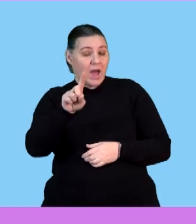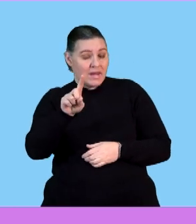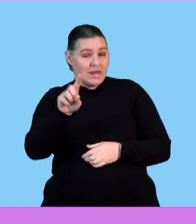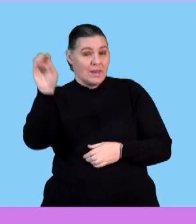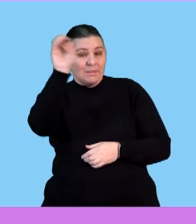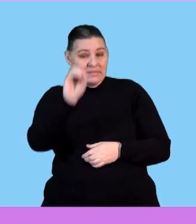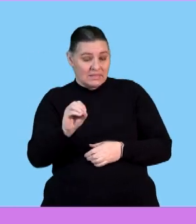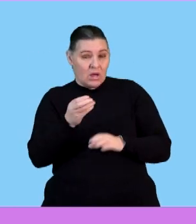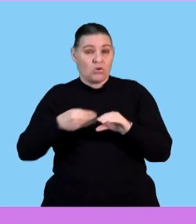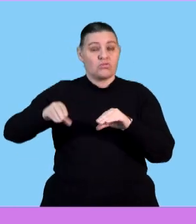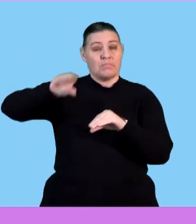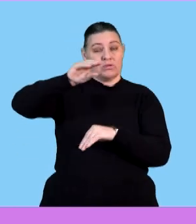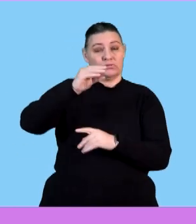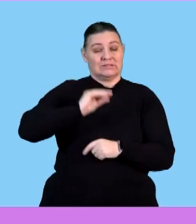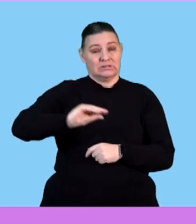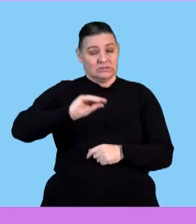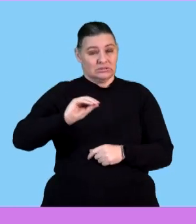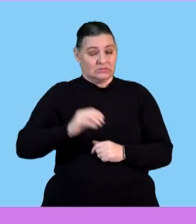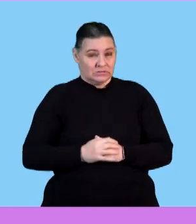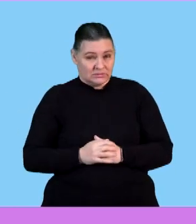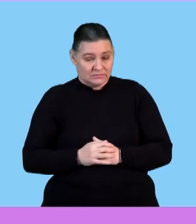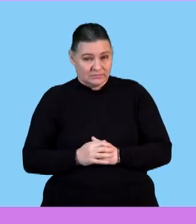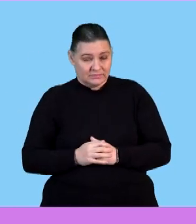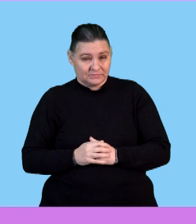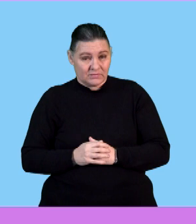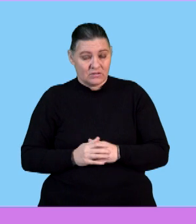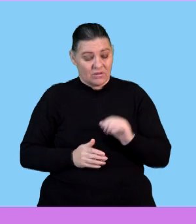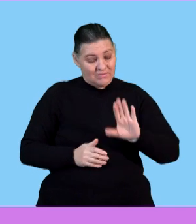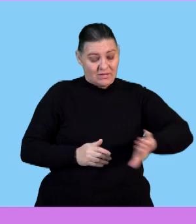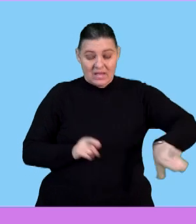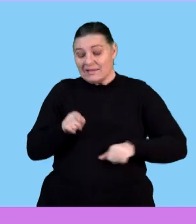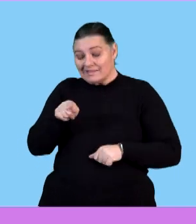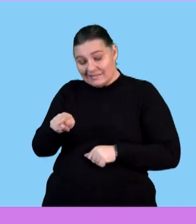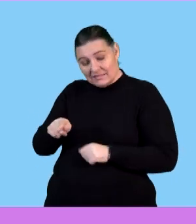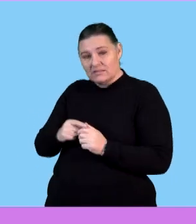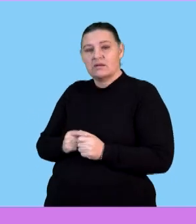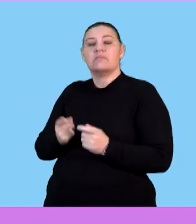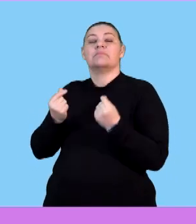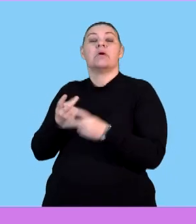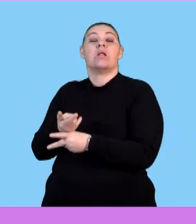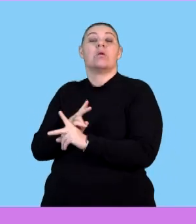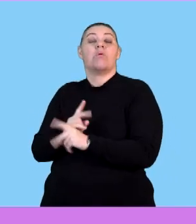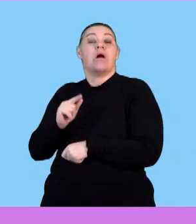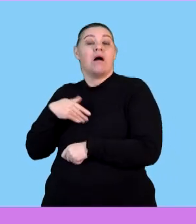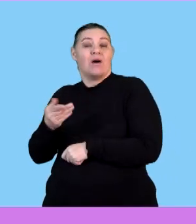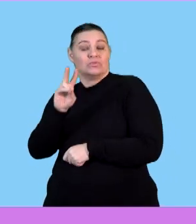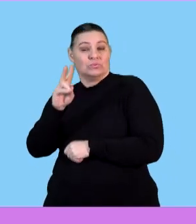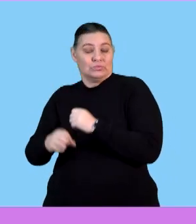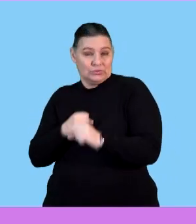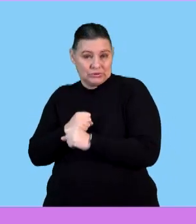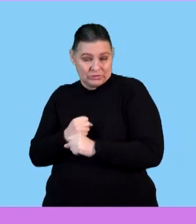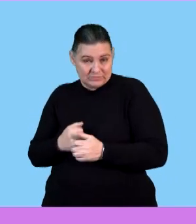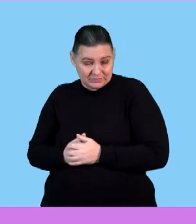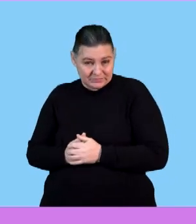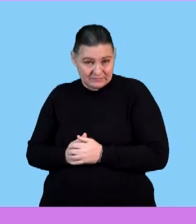22.1% compound interest now. So, here's the other side of the coin. Calculate the amount of the loan after